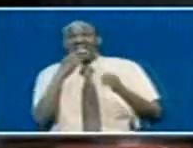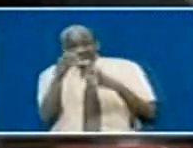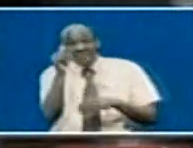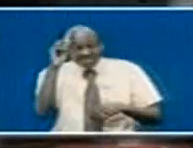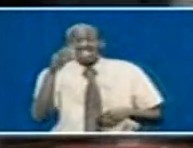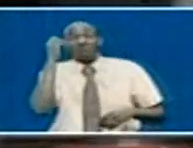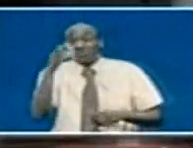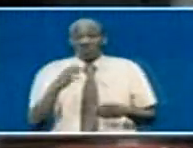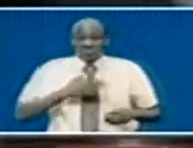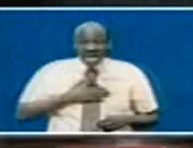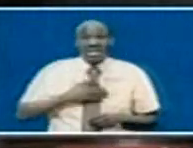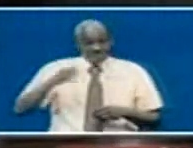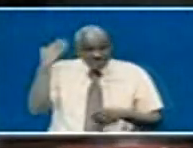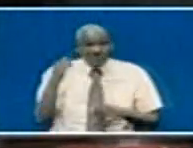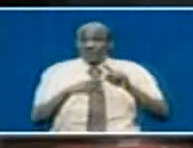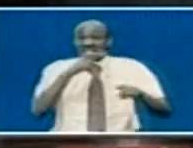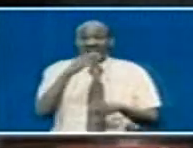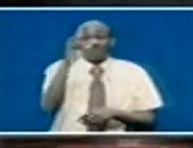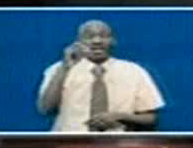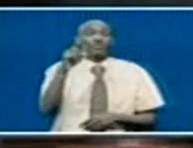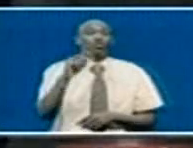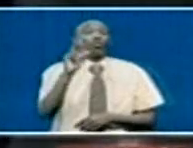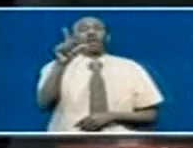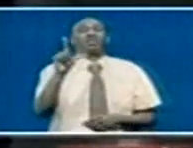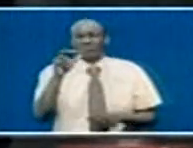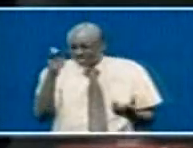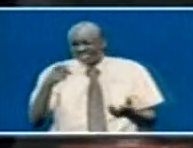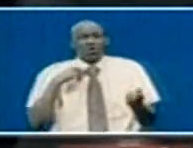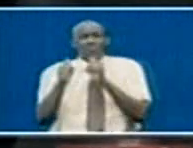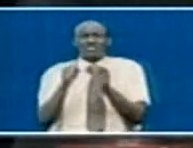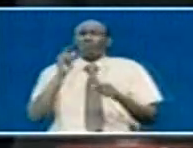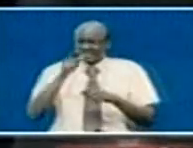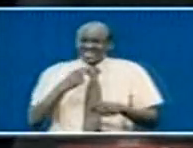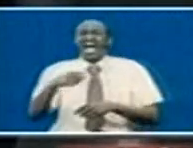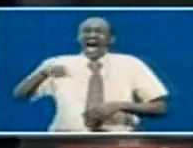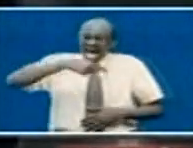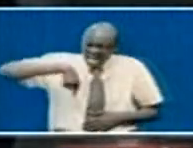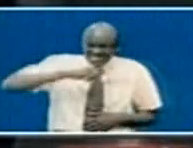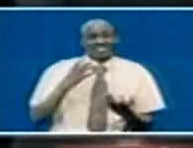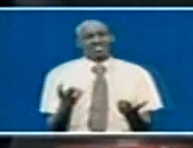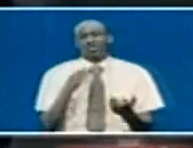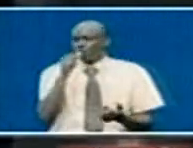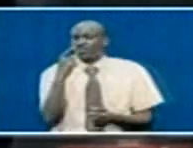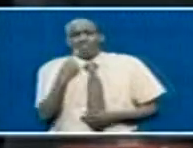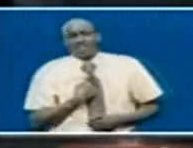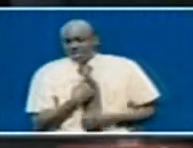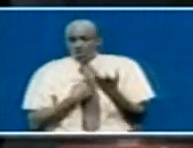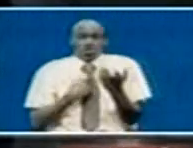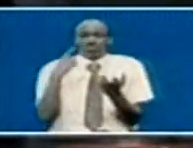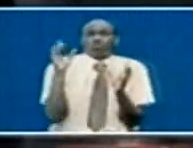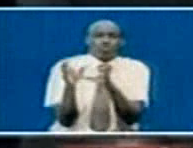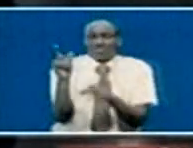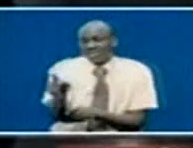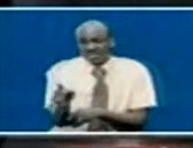ABC. It's me who killed Fazul. It has to be us who killed Fazul. So